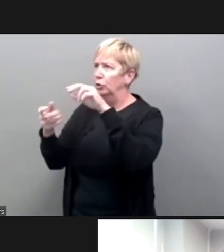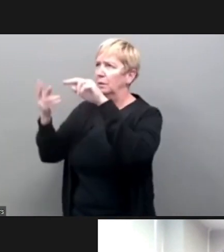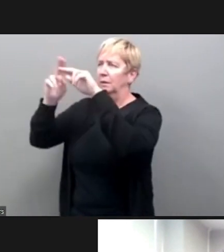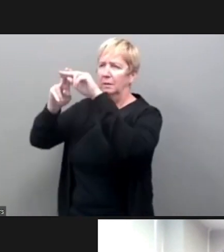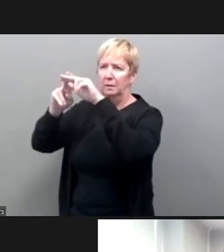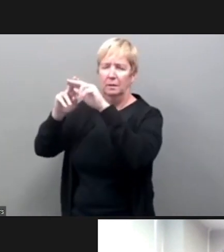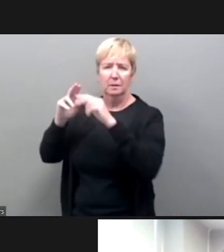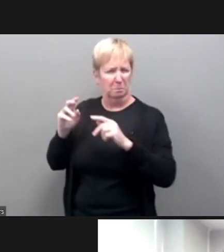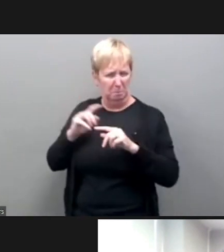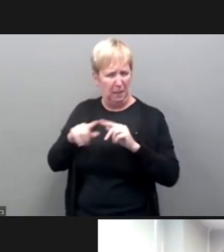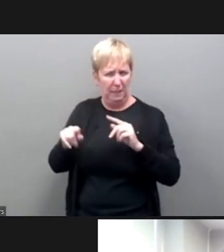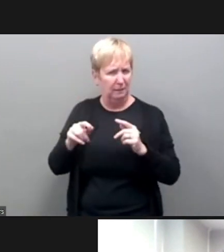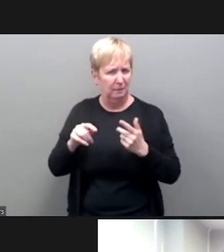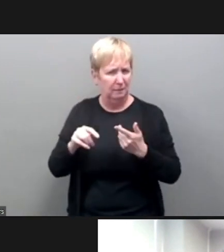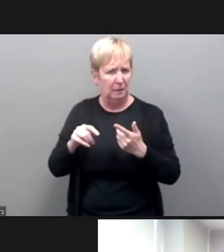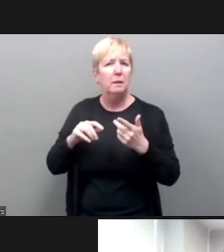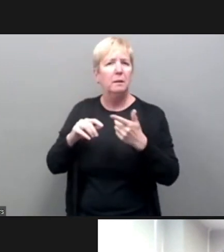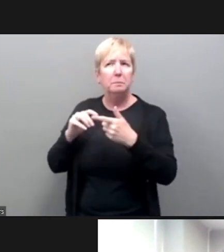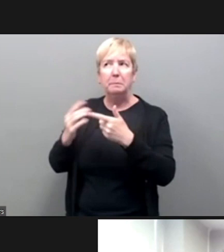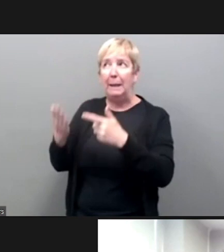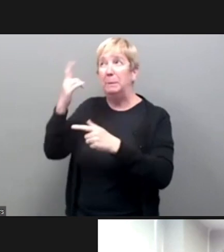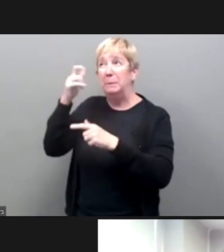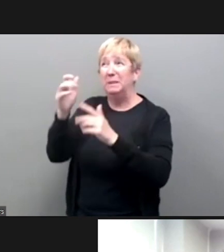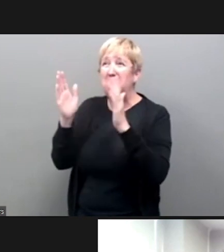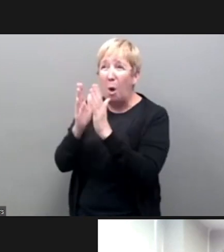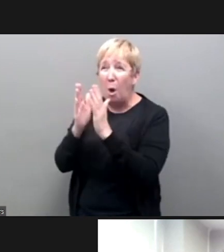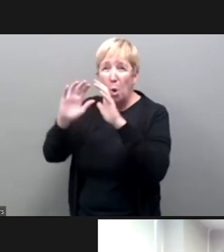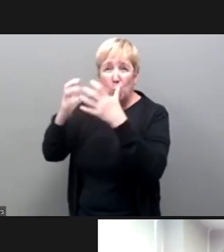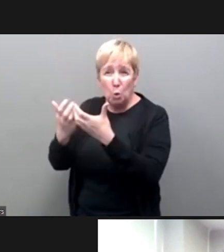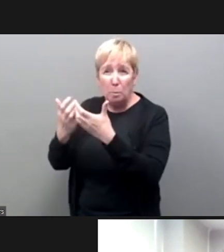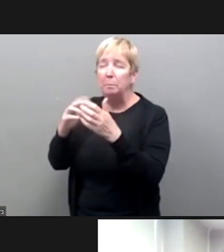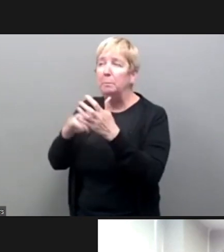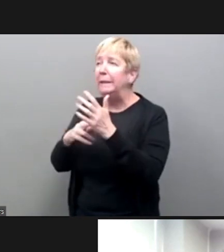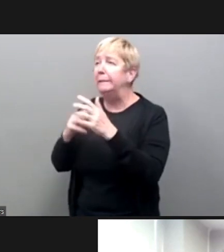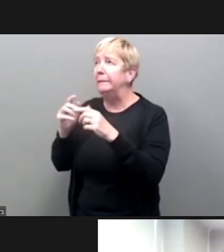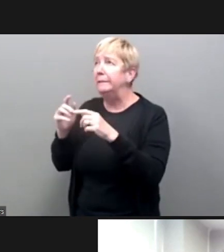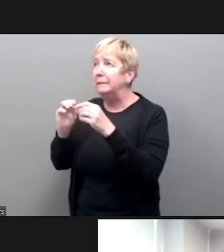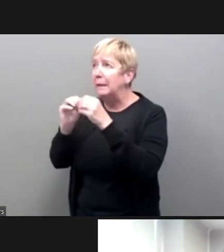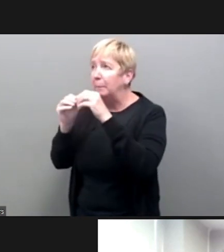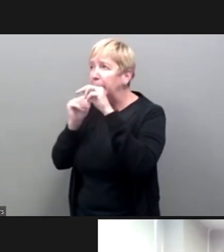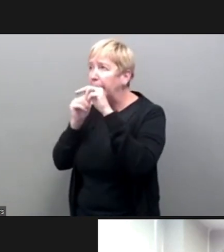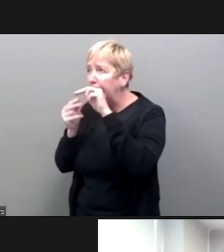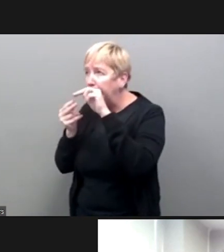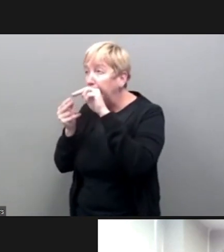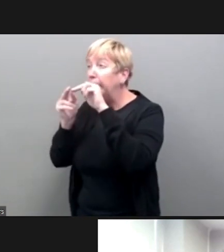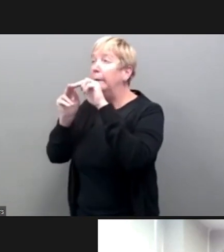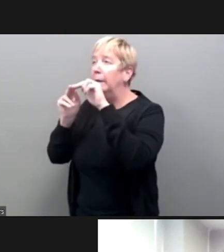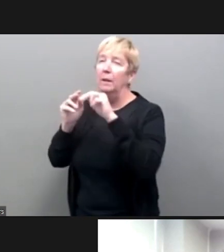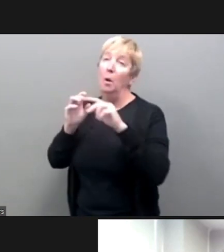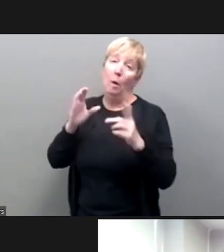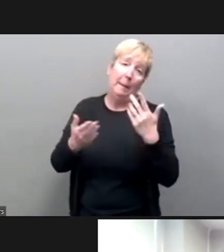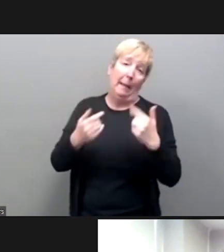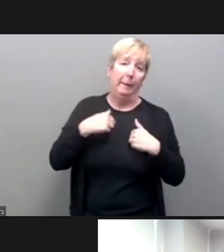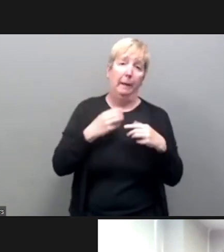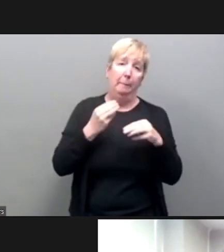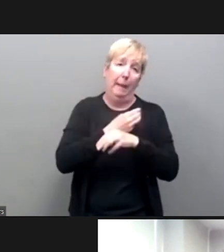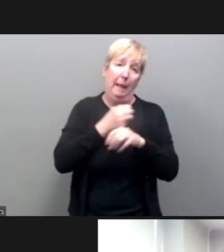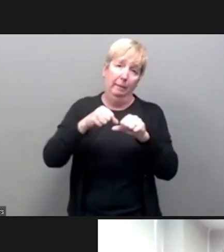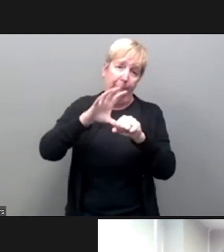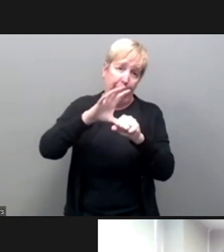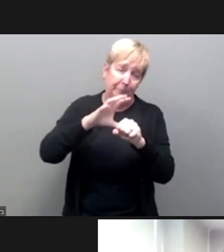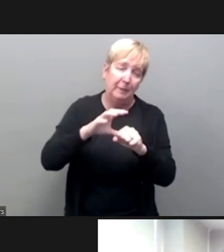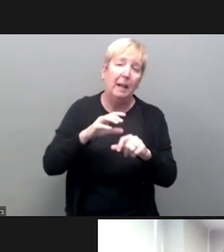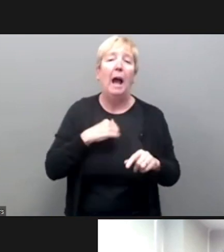so low that it's not going to show up, or if it's just that I can't do the math and it is showing up. So I thought I would ask you rather than keep thinking about